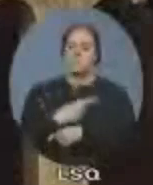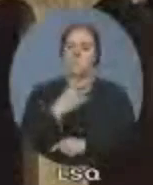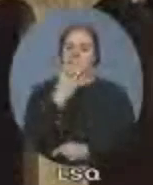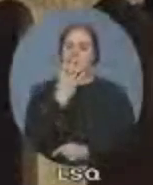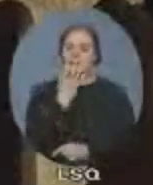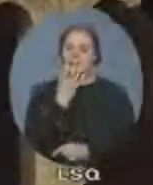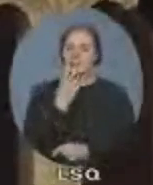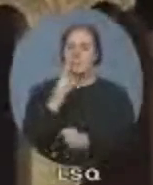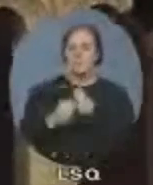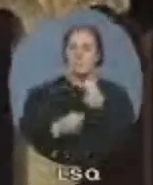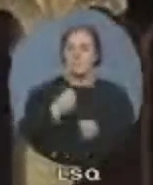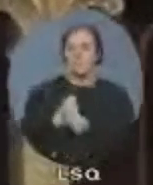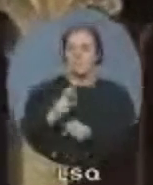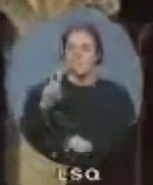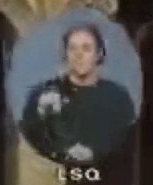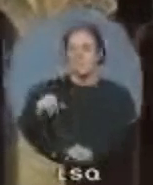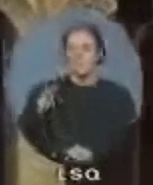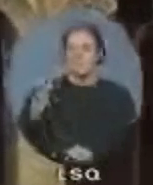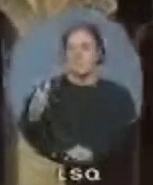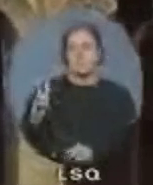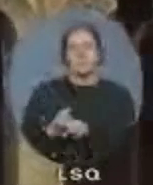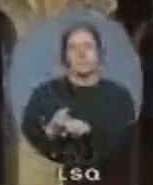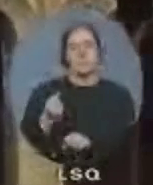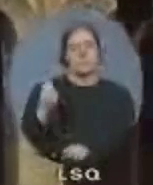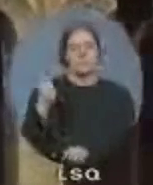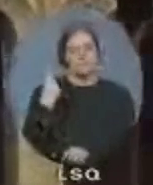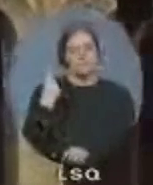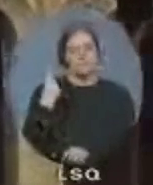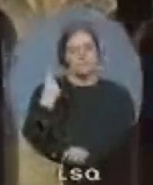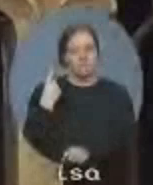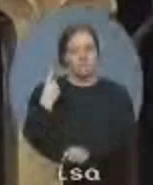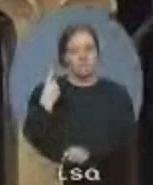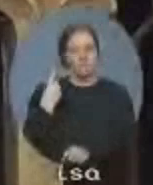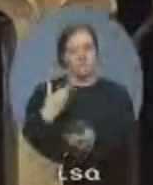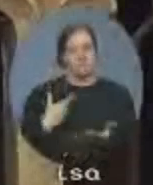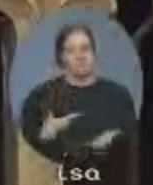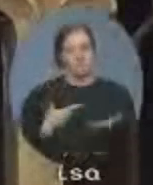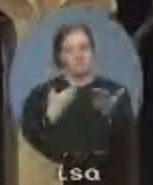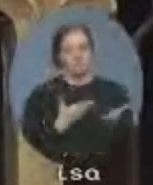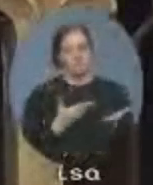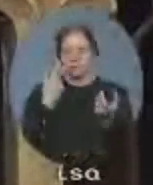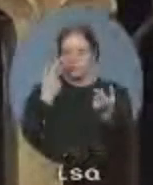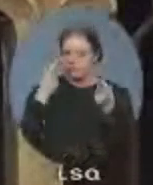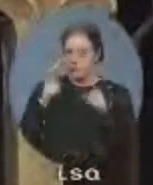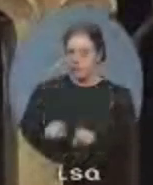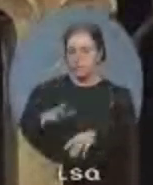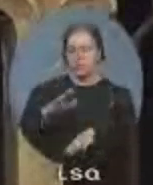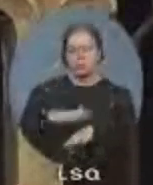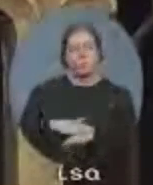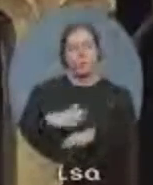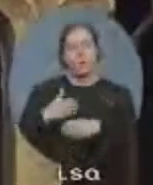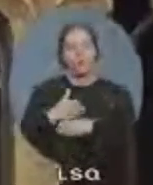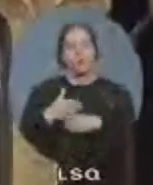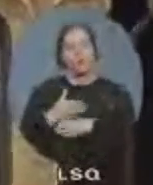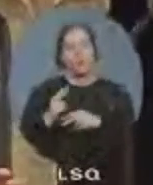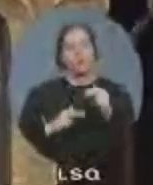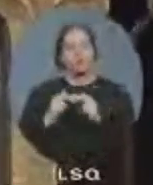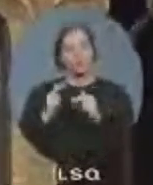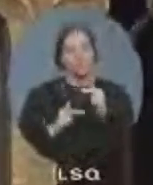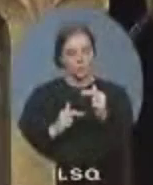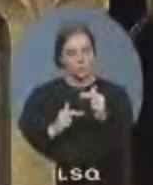good jobs have been lost since. $1 billion was thrown away and another $500 million in punitive taxes levied